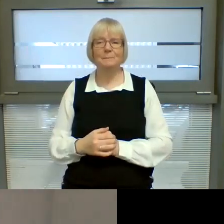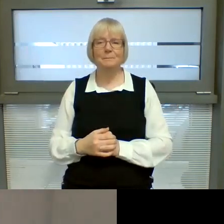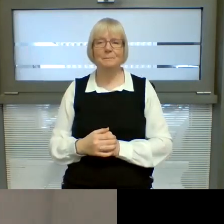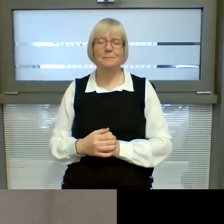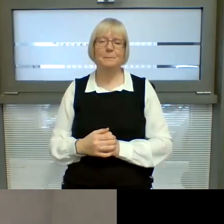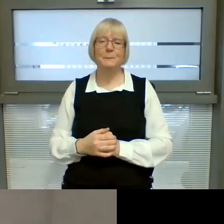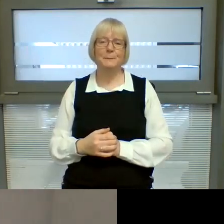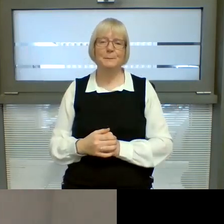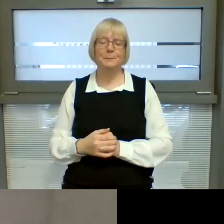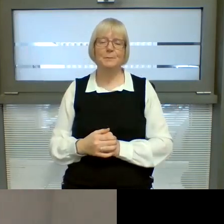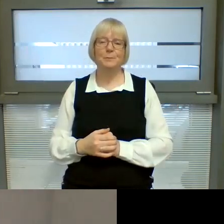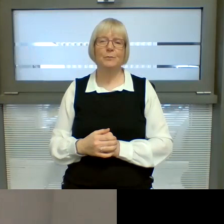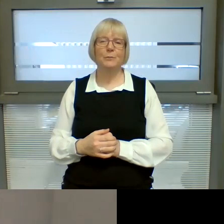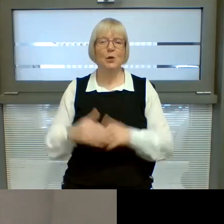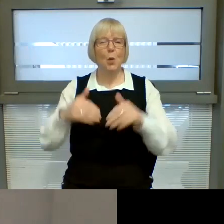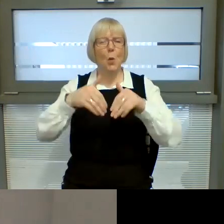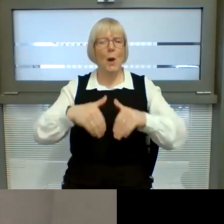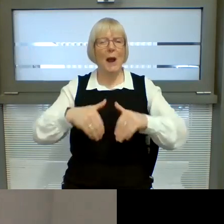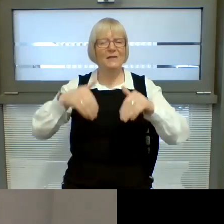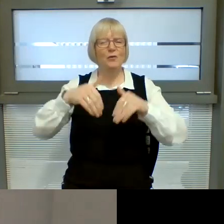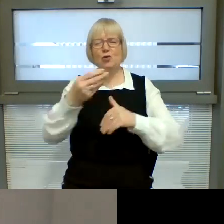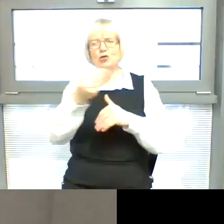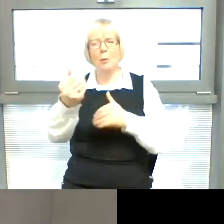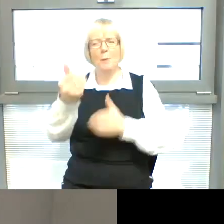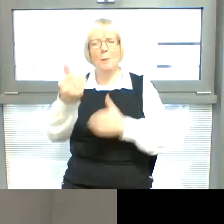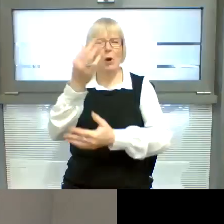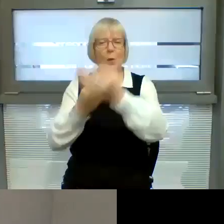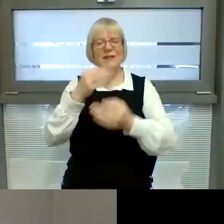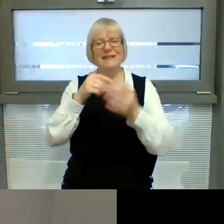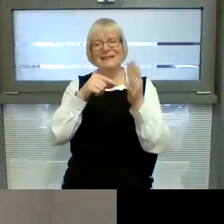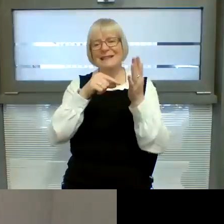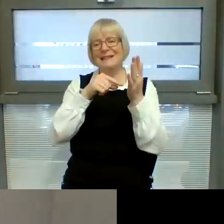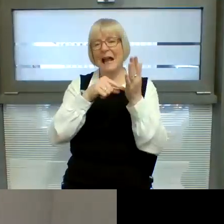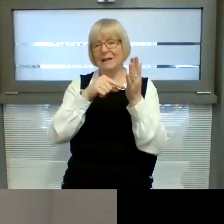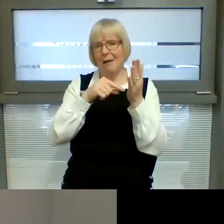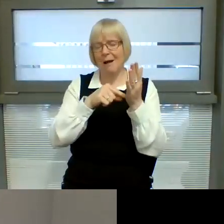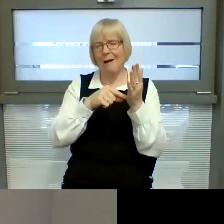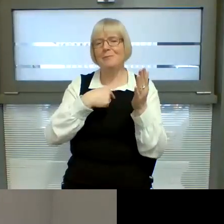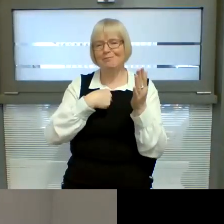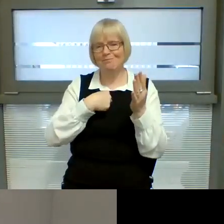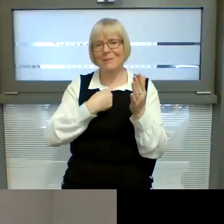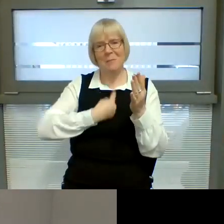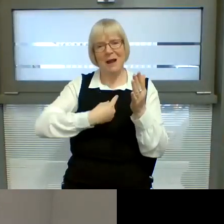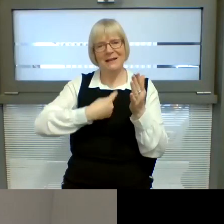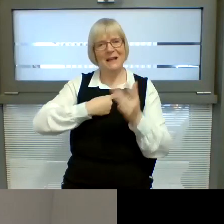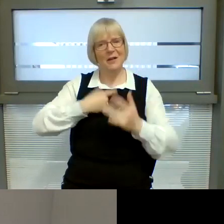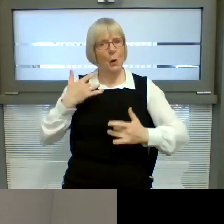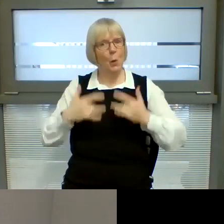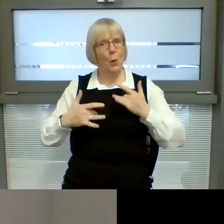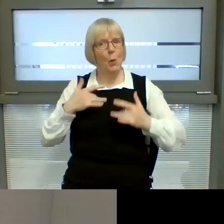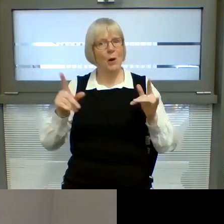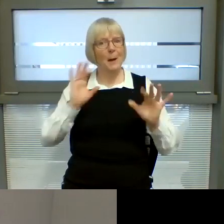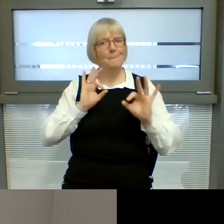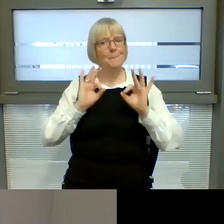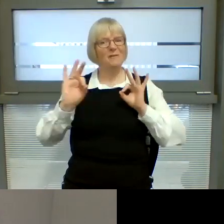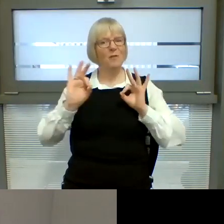So we're waiting for some questions. Well, while we're waiting for some to pop up, Tanya, I have a particular interest in performance as sort of the